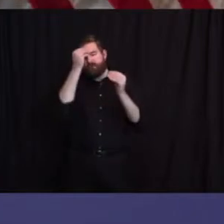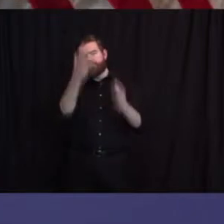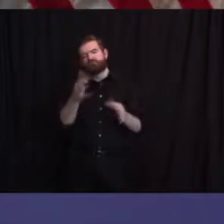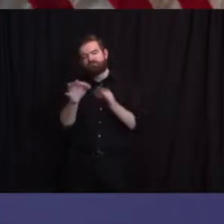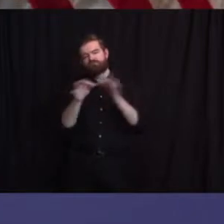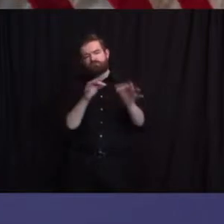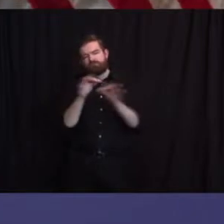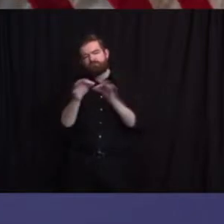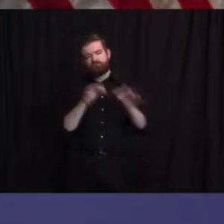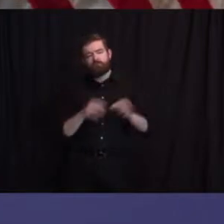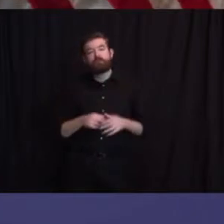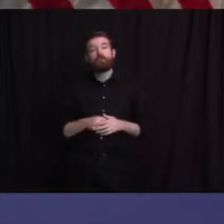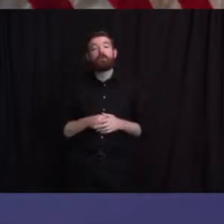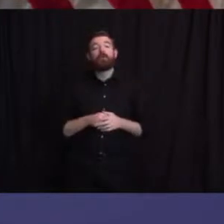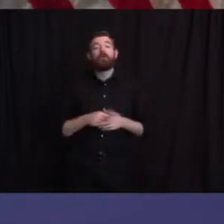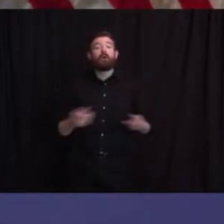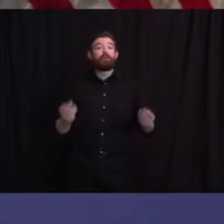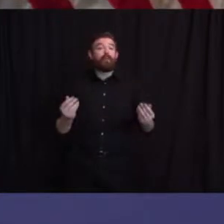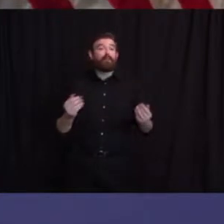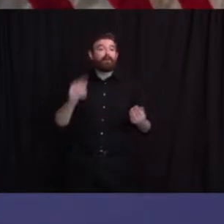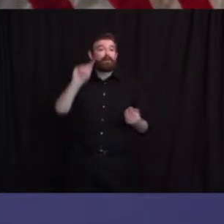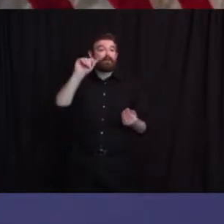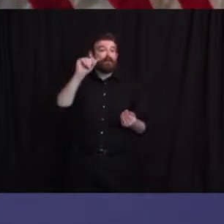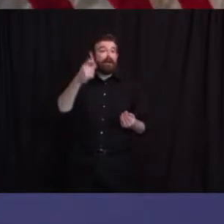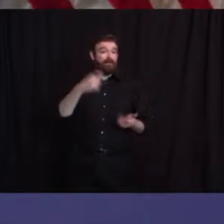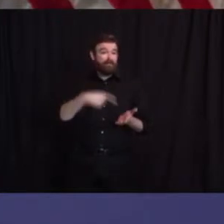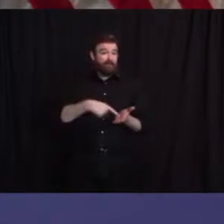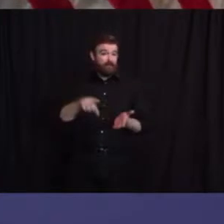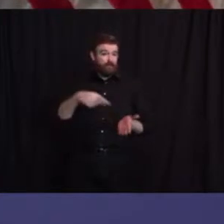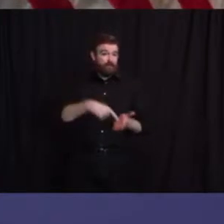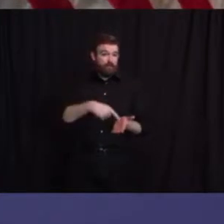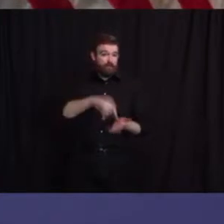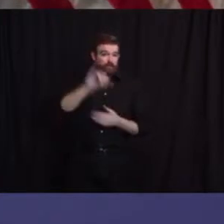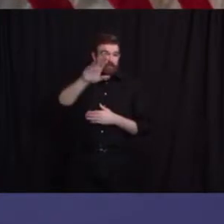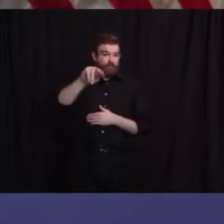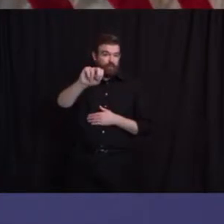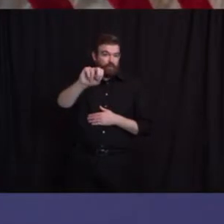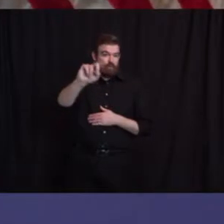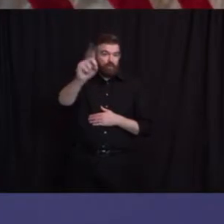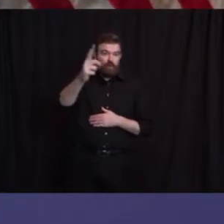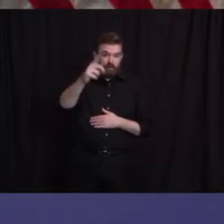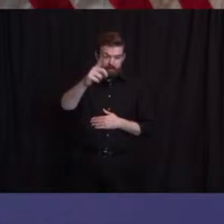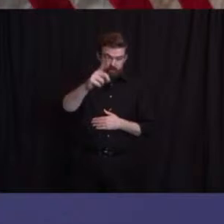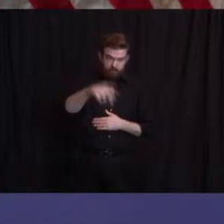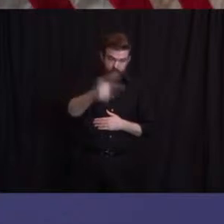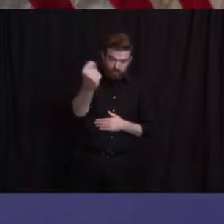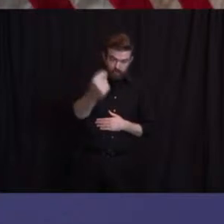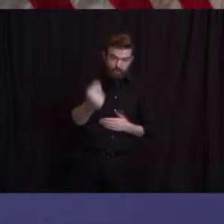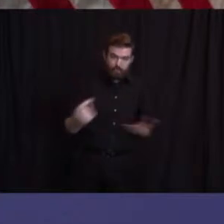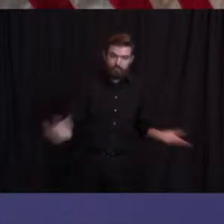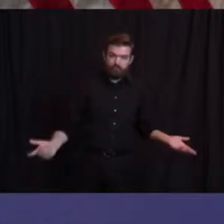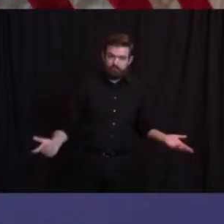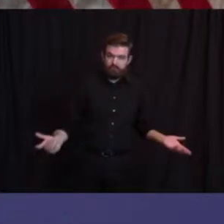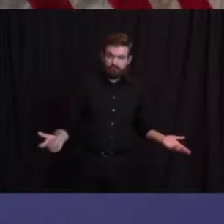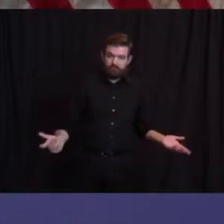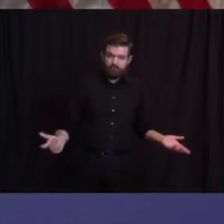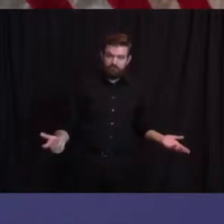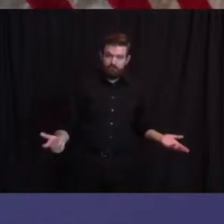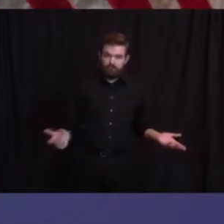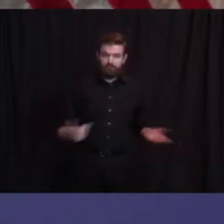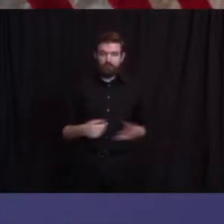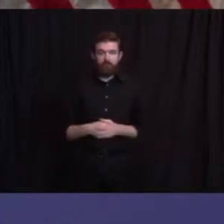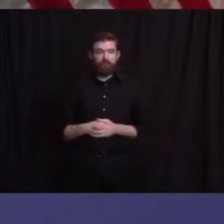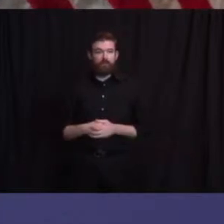due. June 1st is when the extension goes till, and that's Tuesday. So. Yep. Any news on that? No news yet on